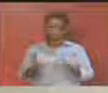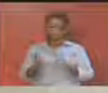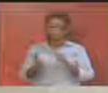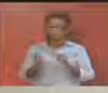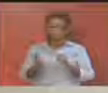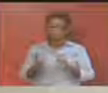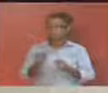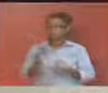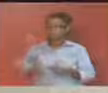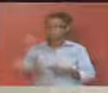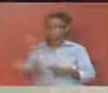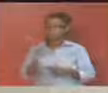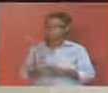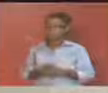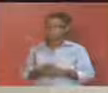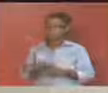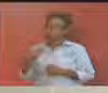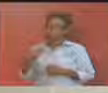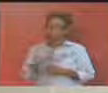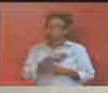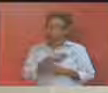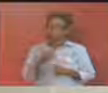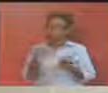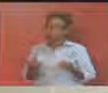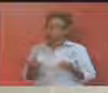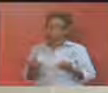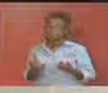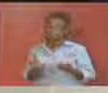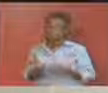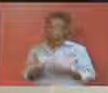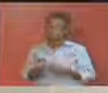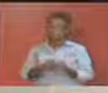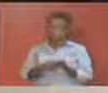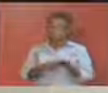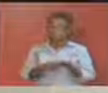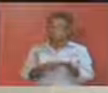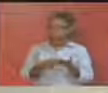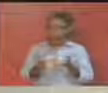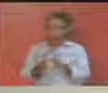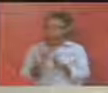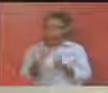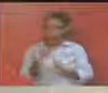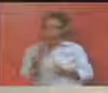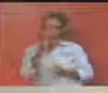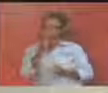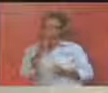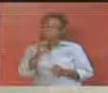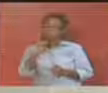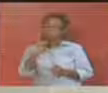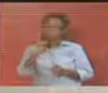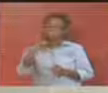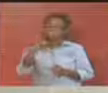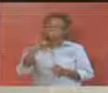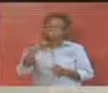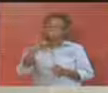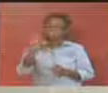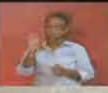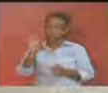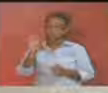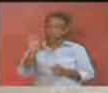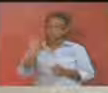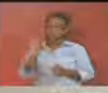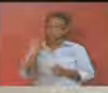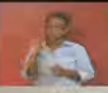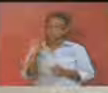in any official talks at this time with the IDB with respect to a new vaccine security instrument?